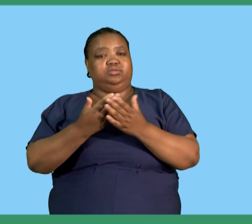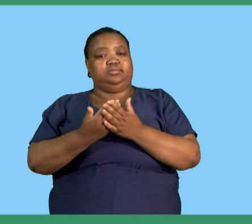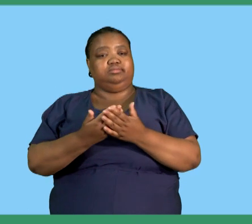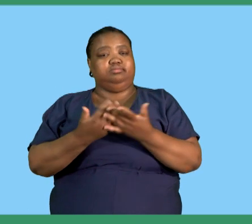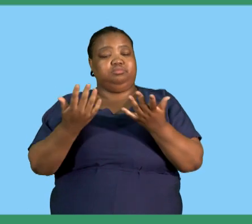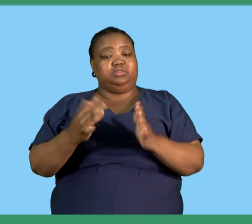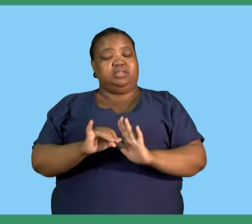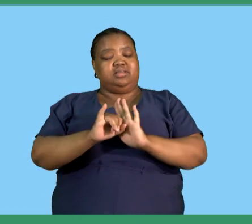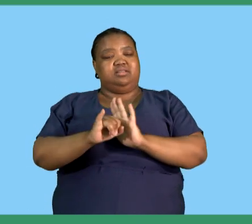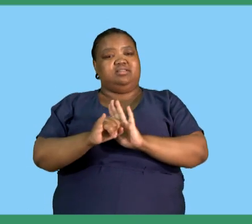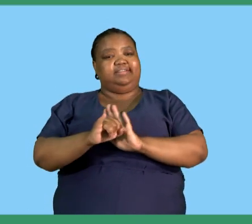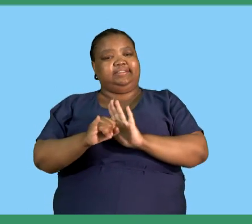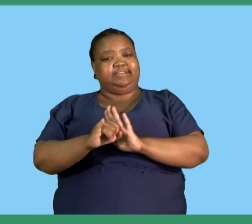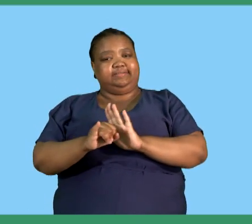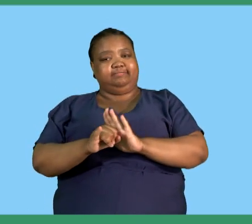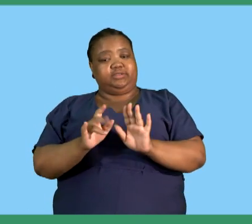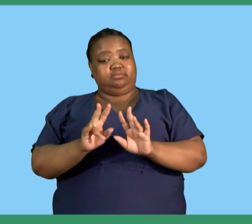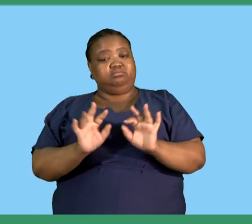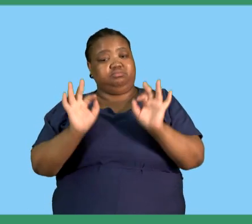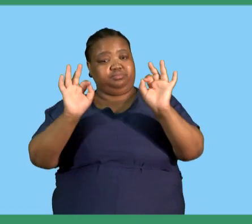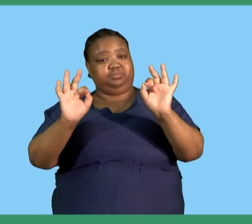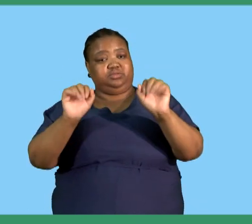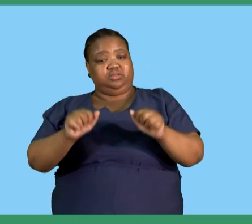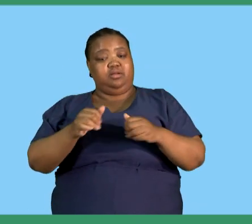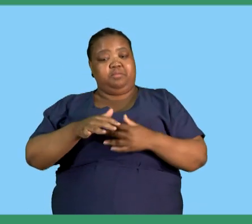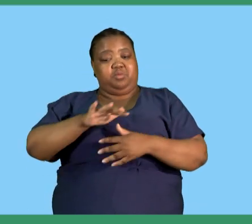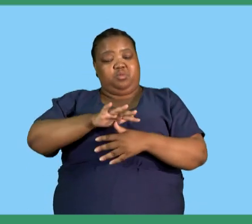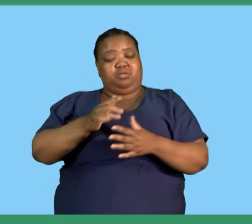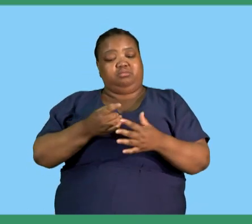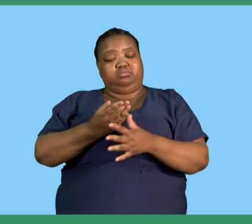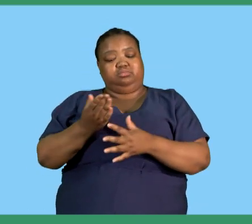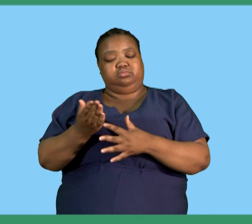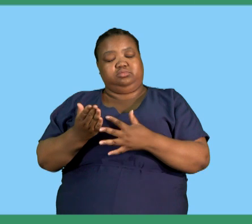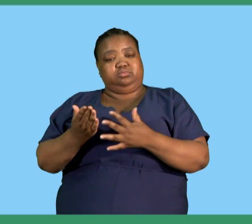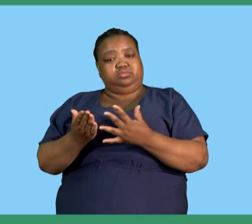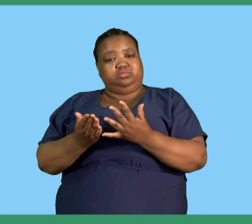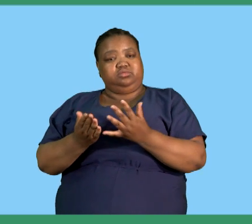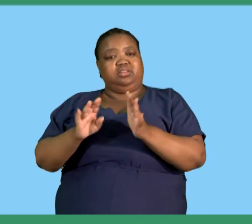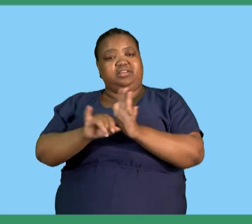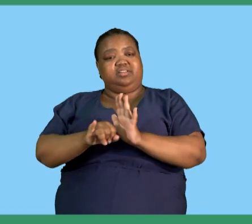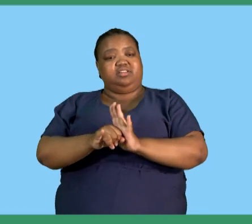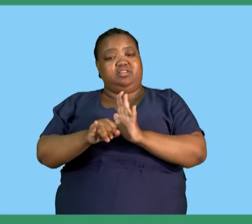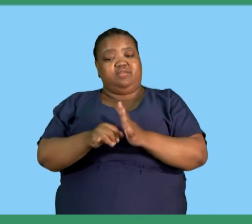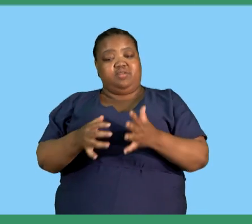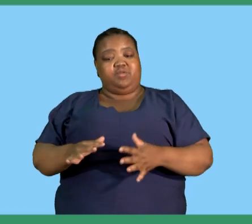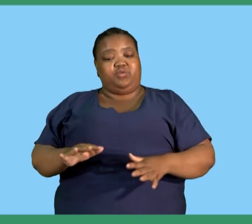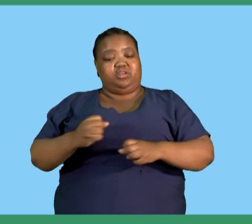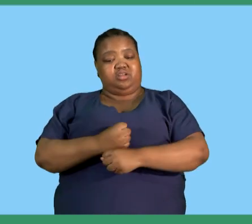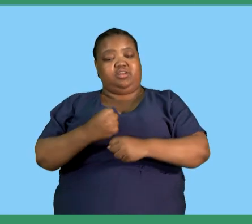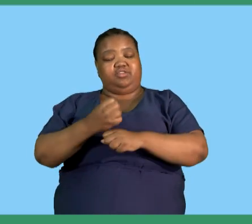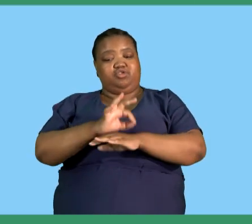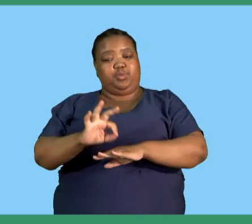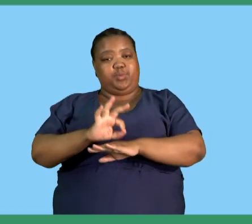after agreeing whether the project is viable or not, then you need to identify priorities and you develop what? An action plan.